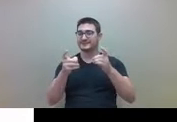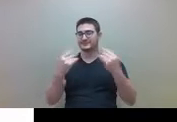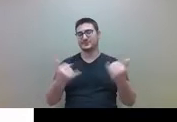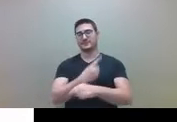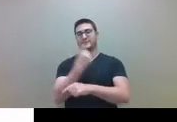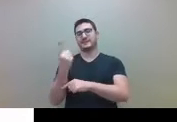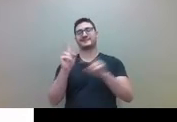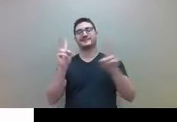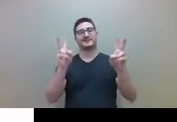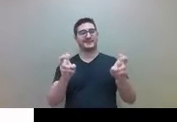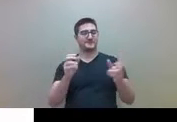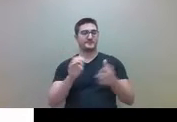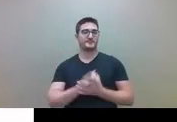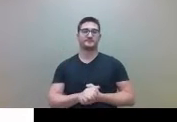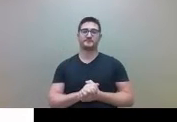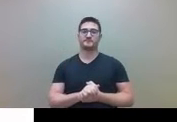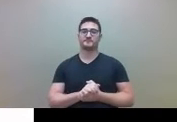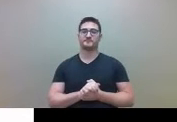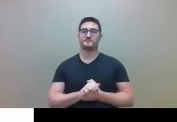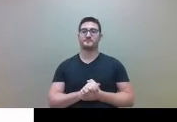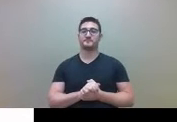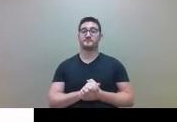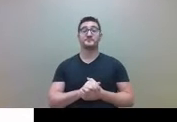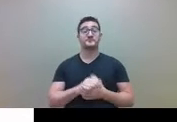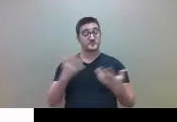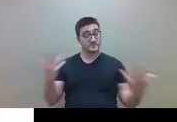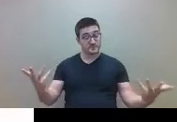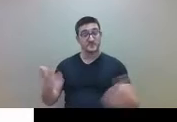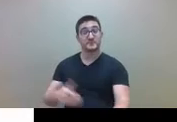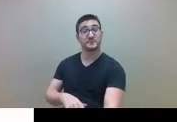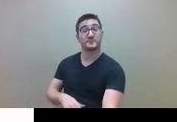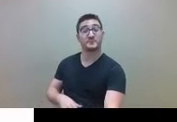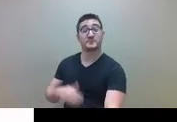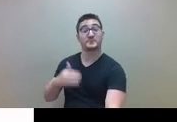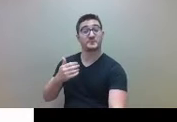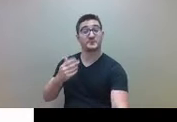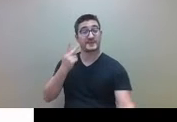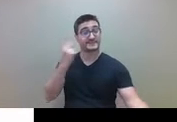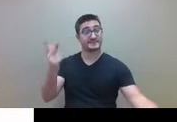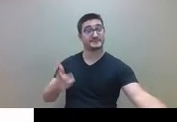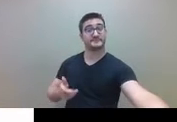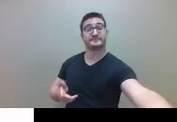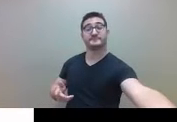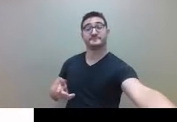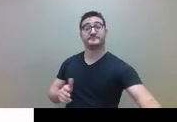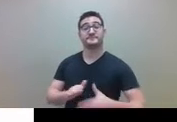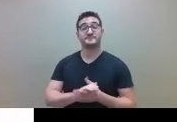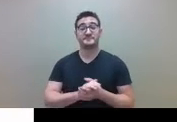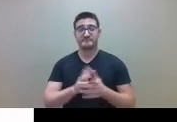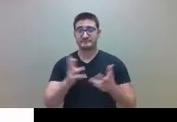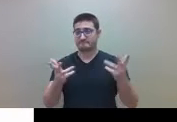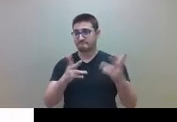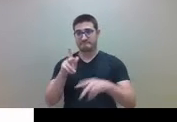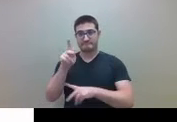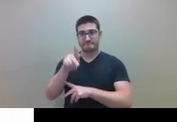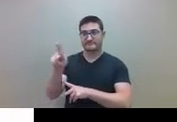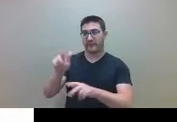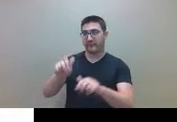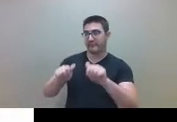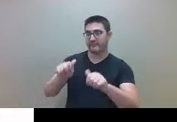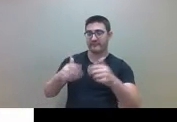about today. So I'm just going to. Oh, and now it's not working. Of